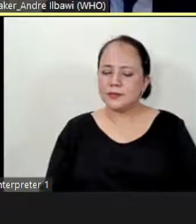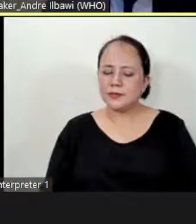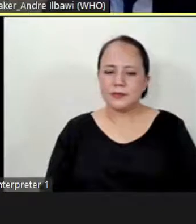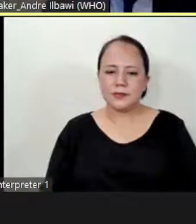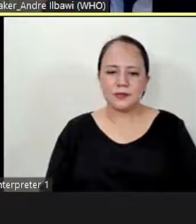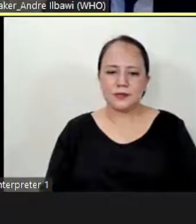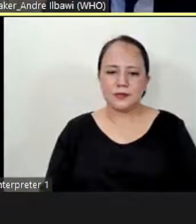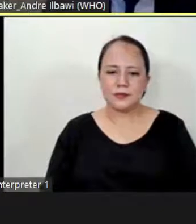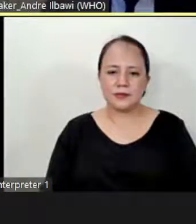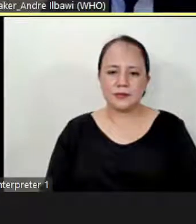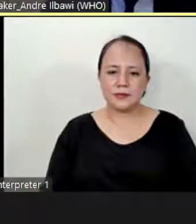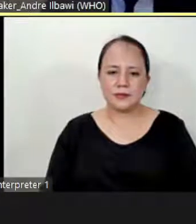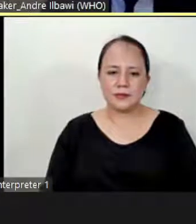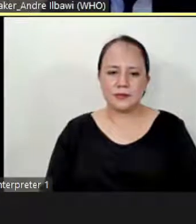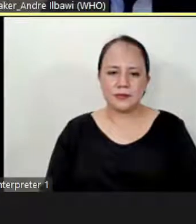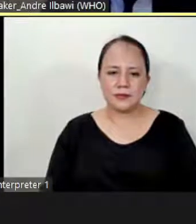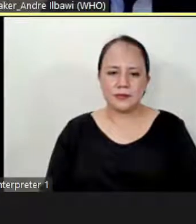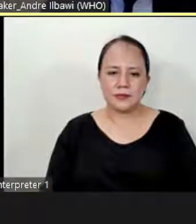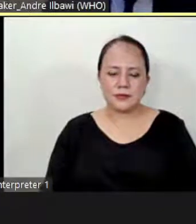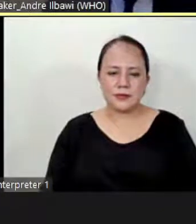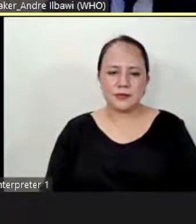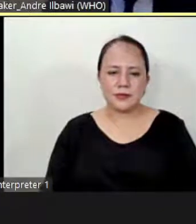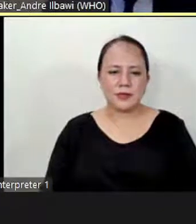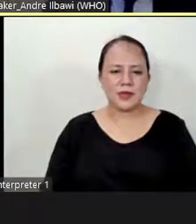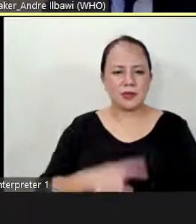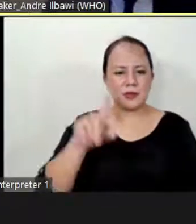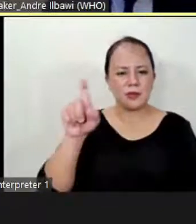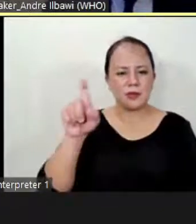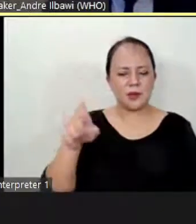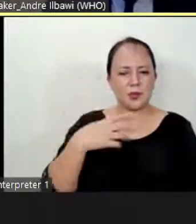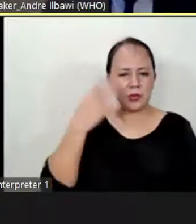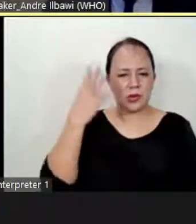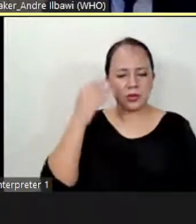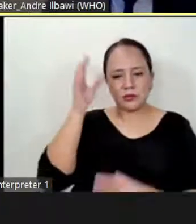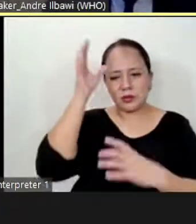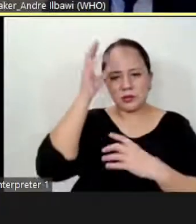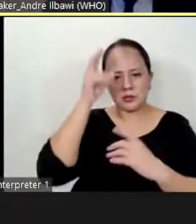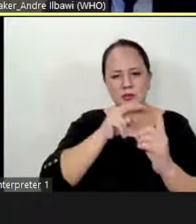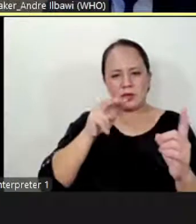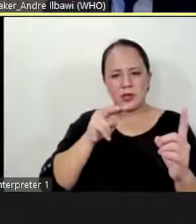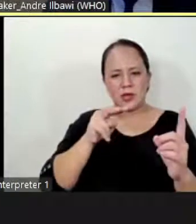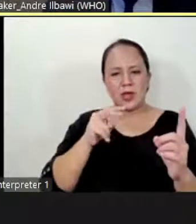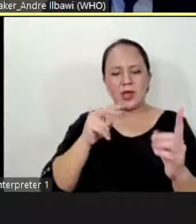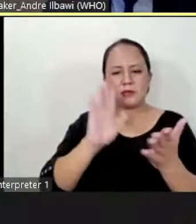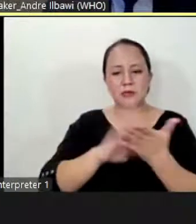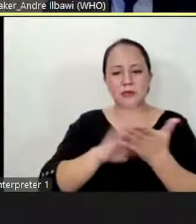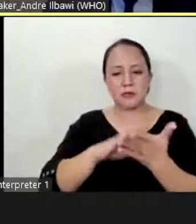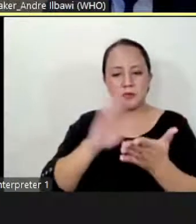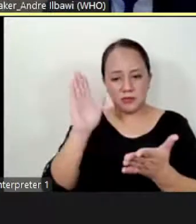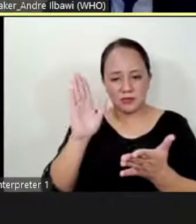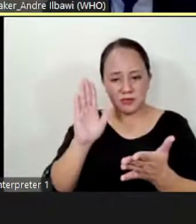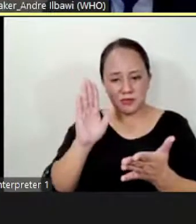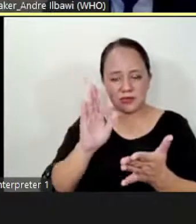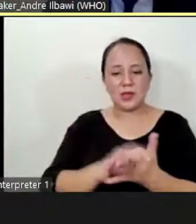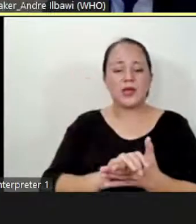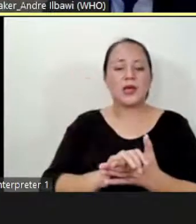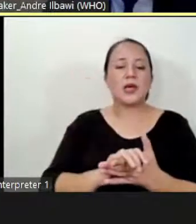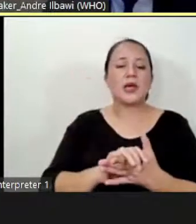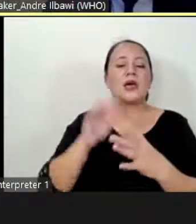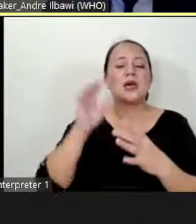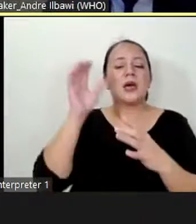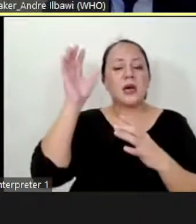The reason this is an important question is because there's a perception that cancer has to be expensive, that cancer will drain